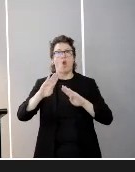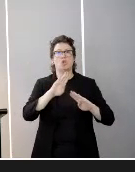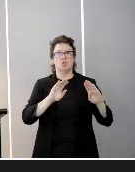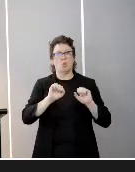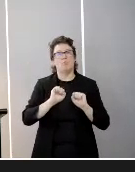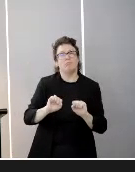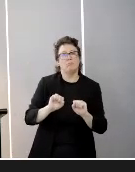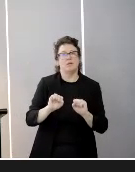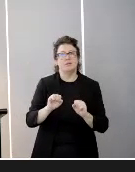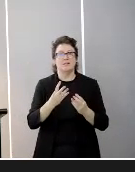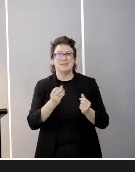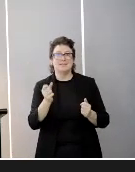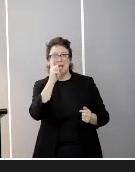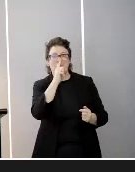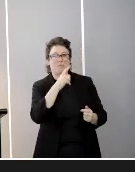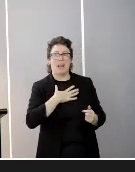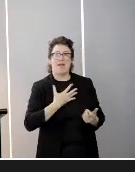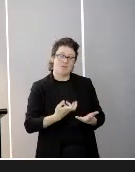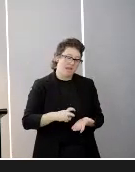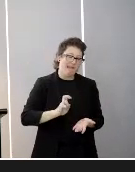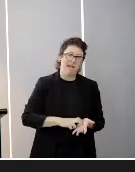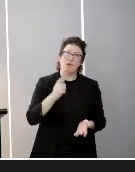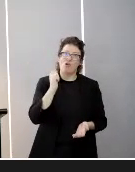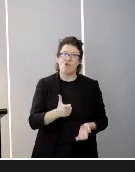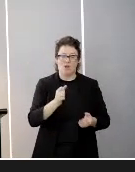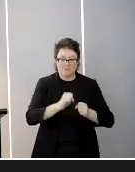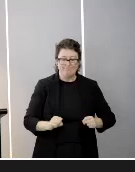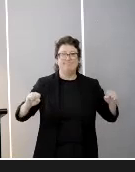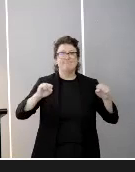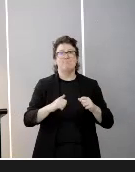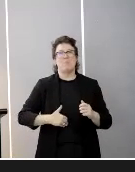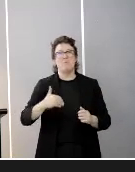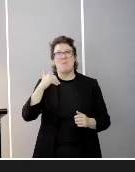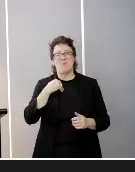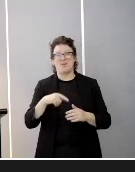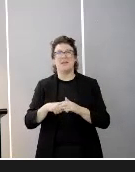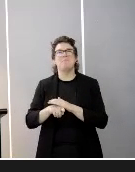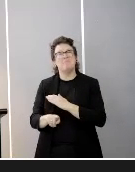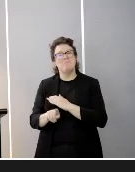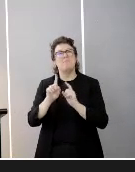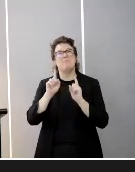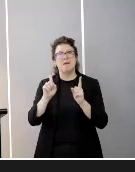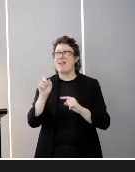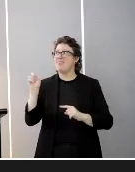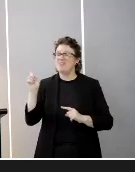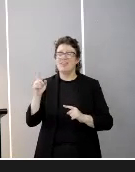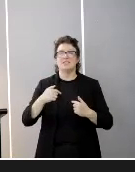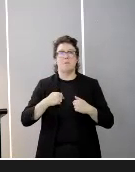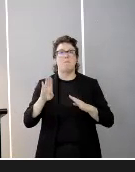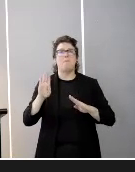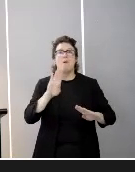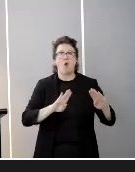And then there are morning larks who prefer the opposite. They like to get up early and kind of get out the day, but this is all biologically